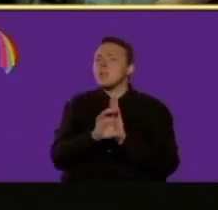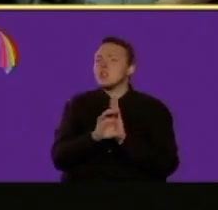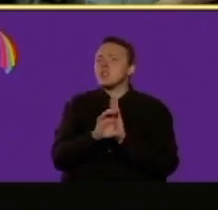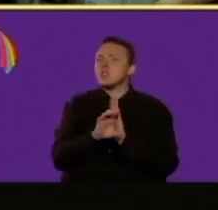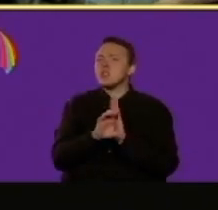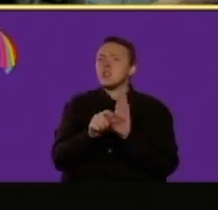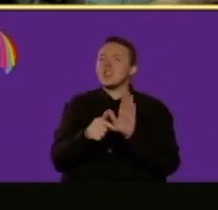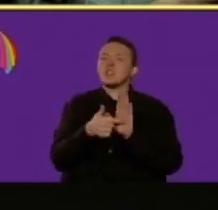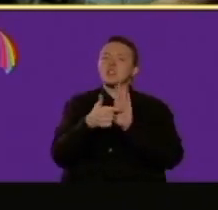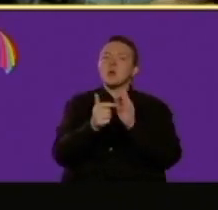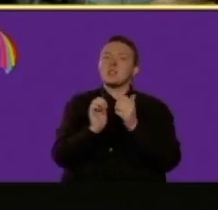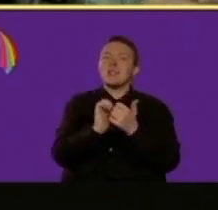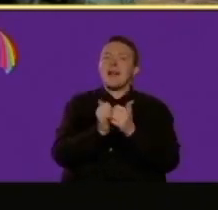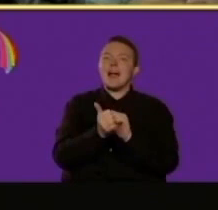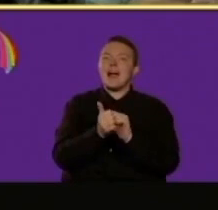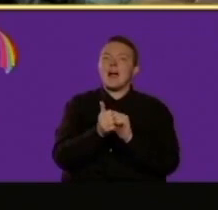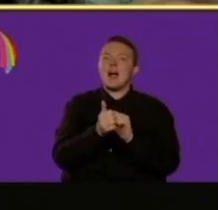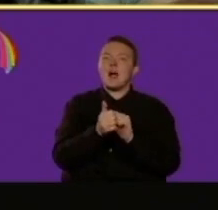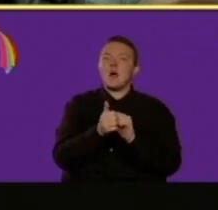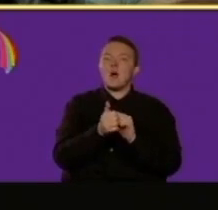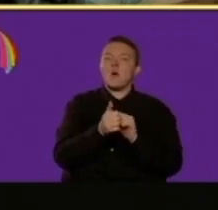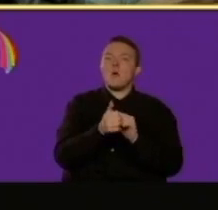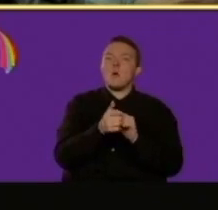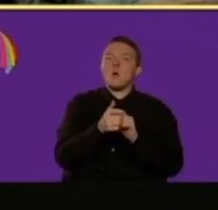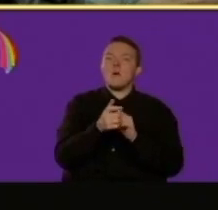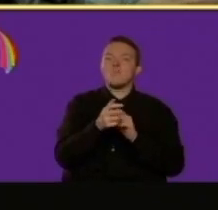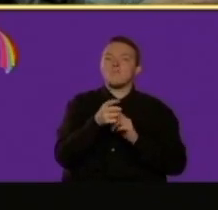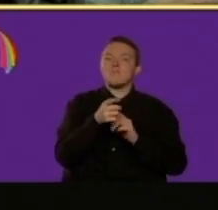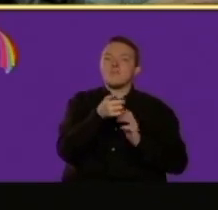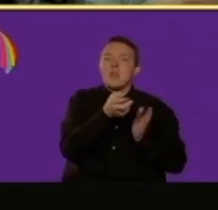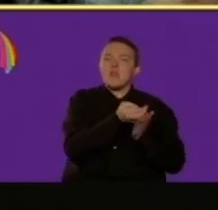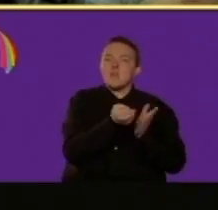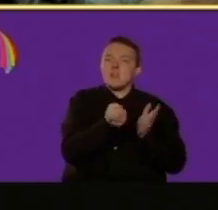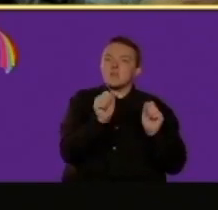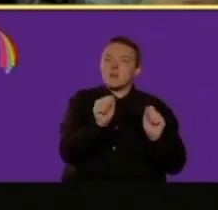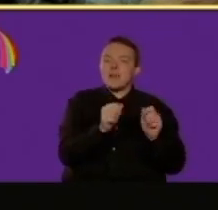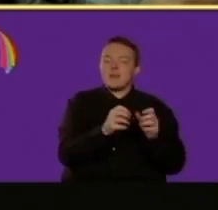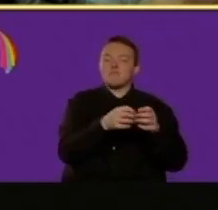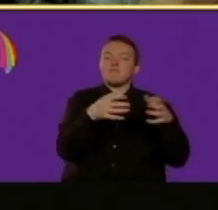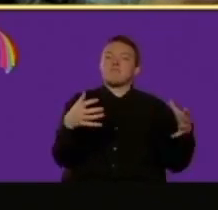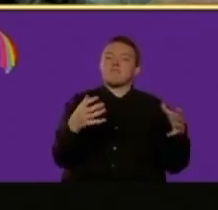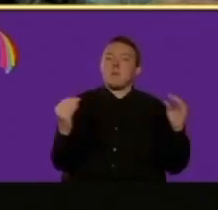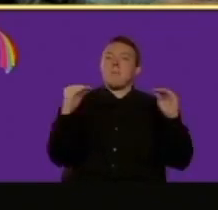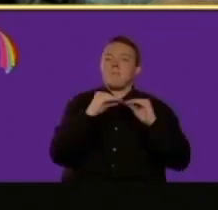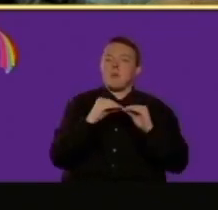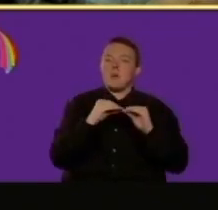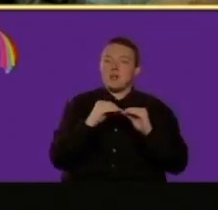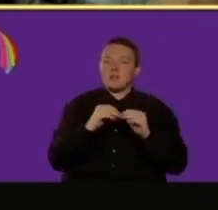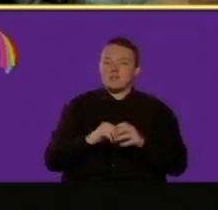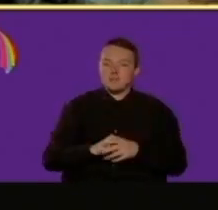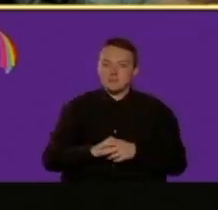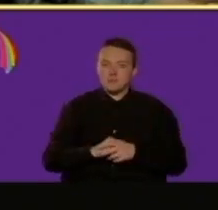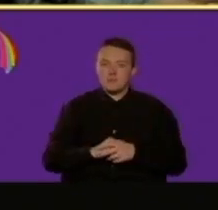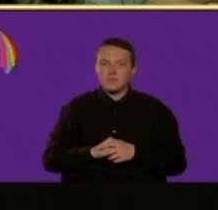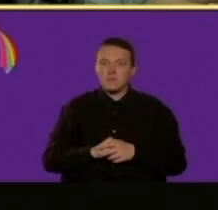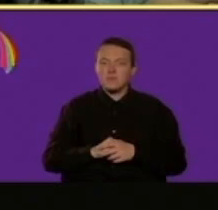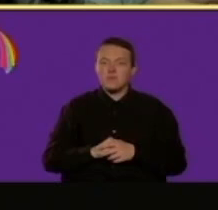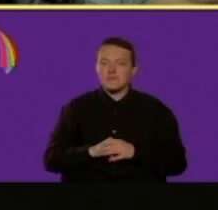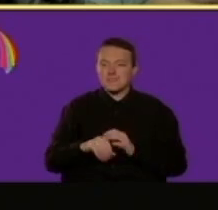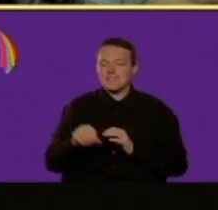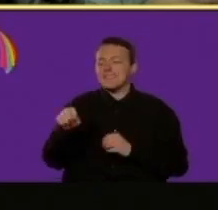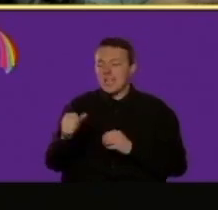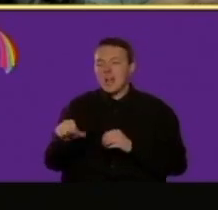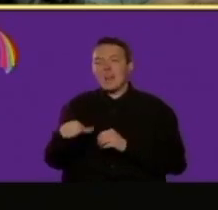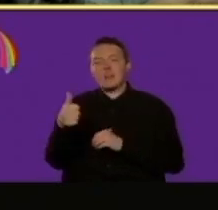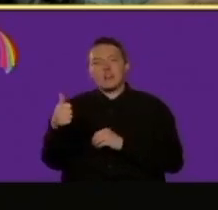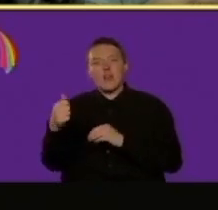3D printing in Braille is not as simple. It's possible, but not as simple. We are